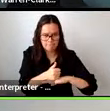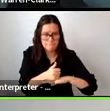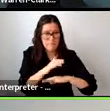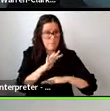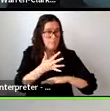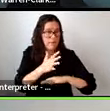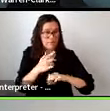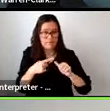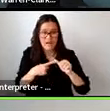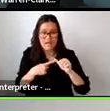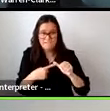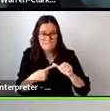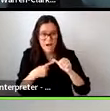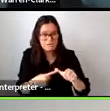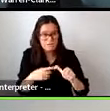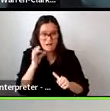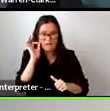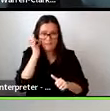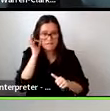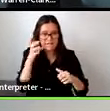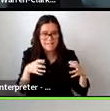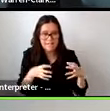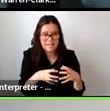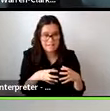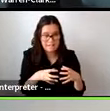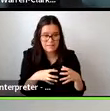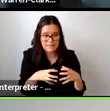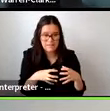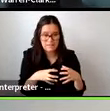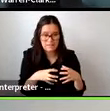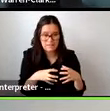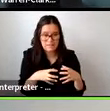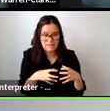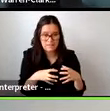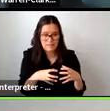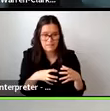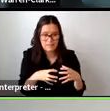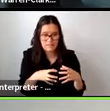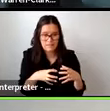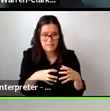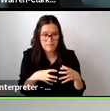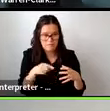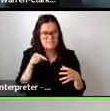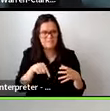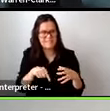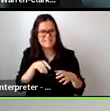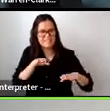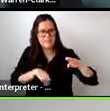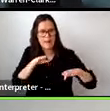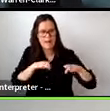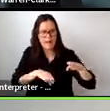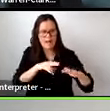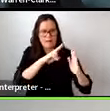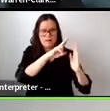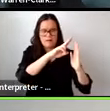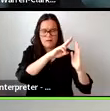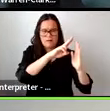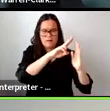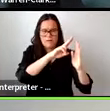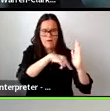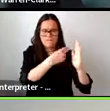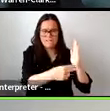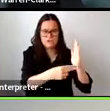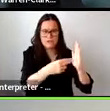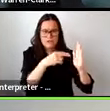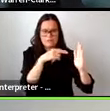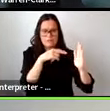Advisory Committee, following the same lines as the CRPD ad hoc working group, with